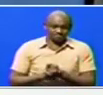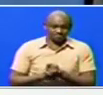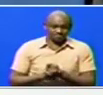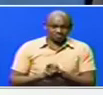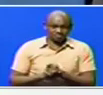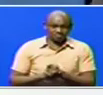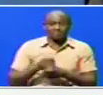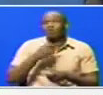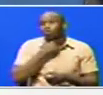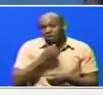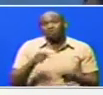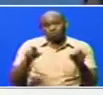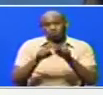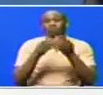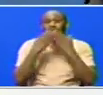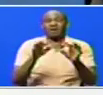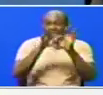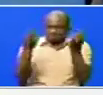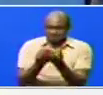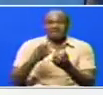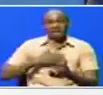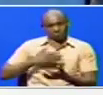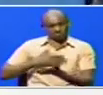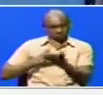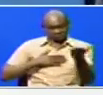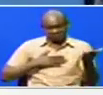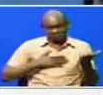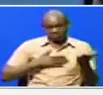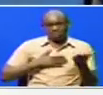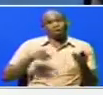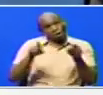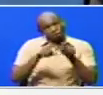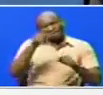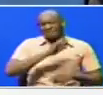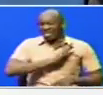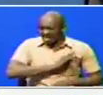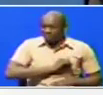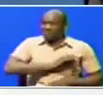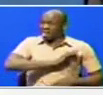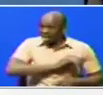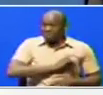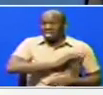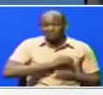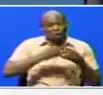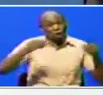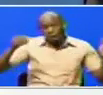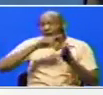I'd like to also thank our families who've also had to endure long